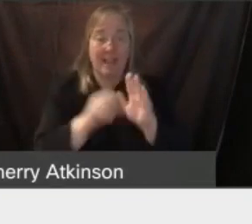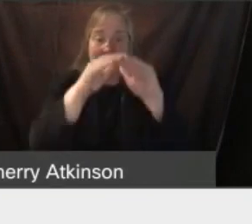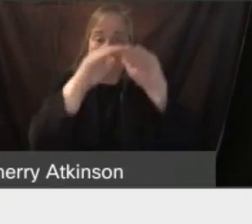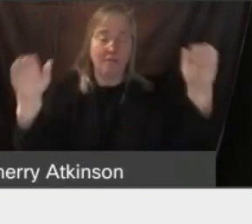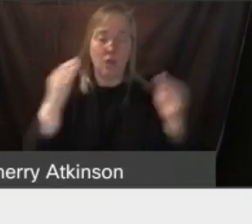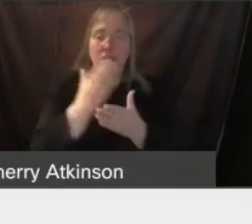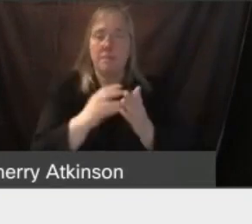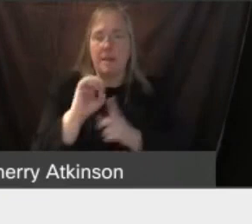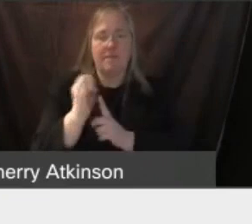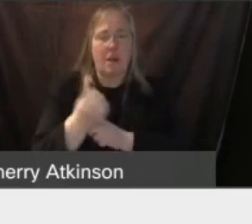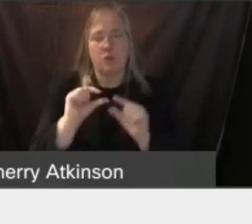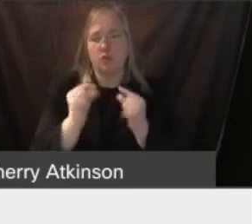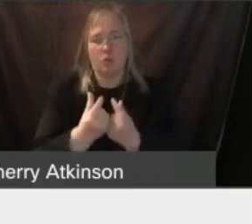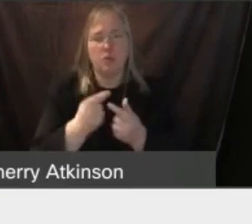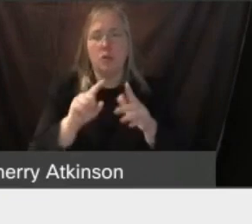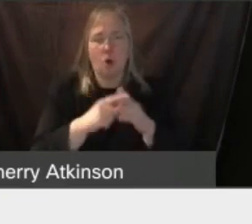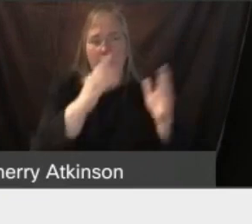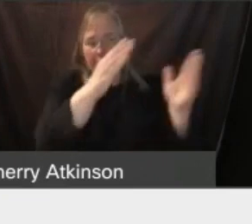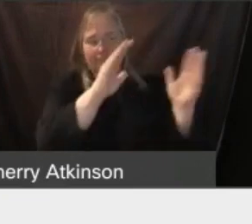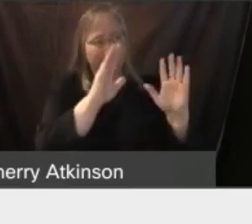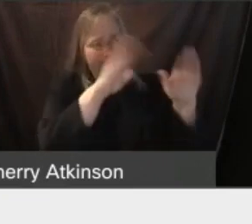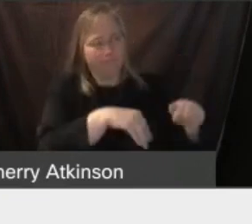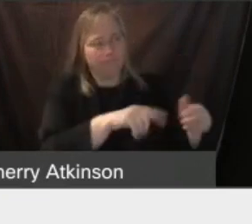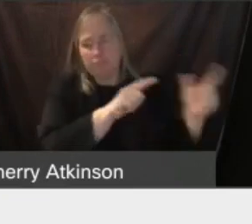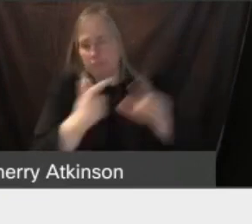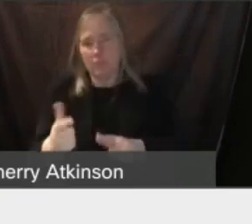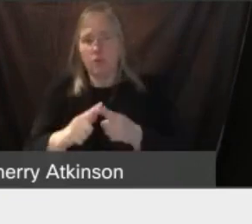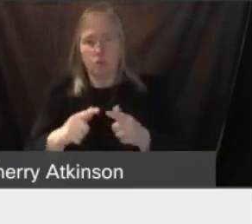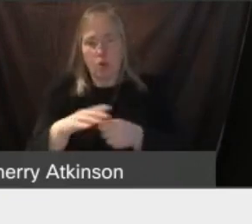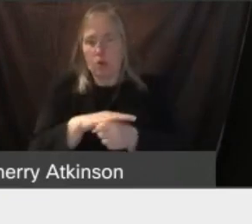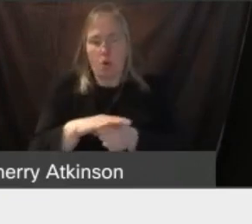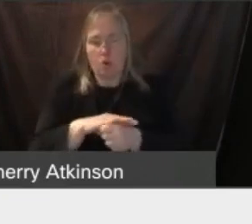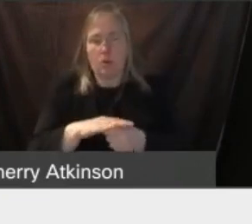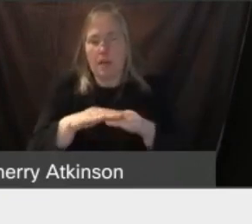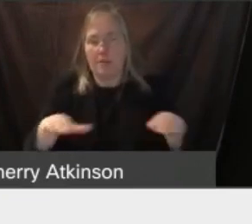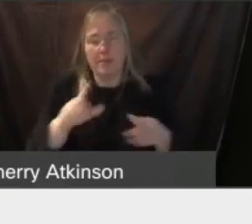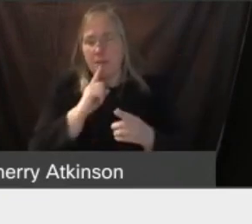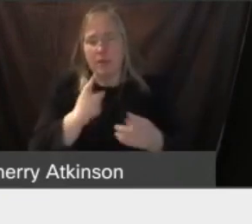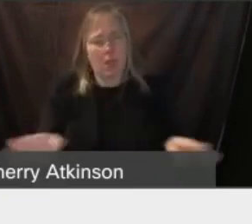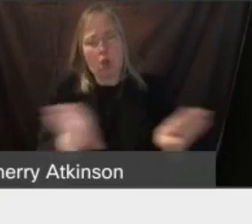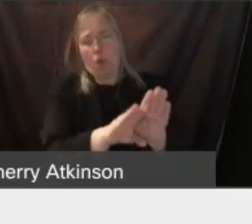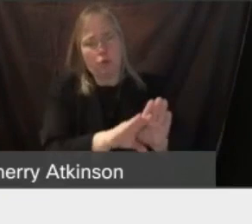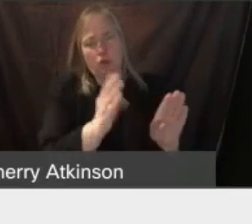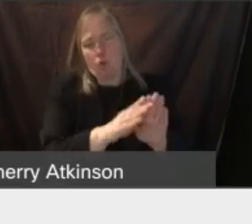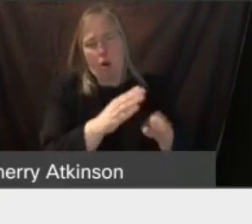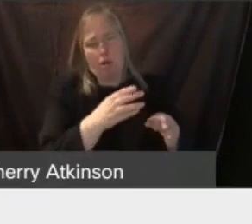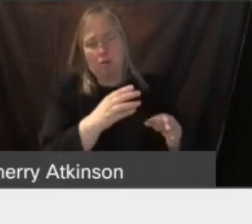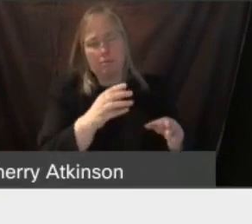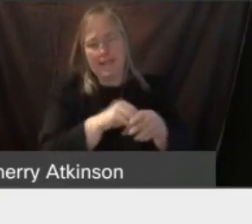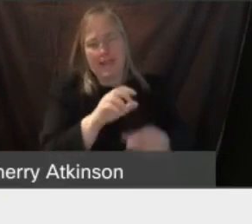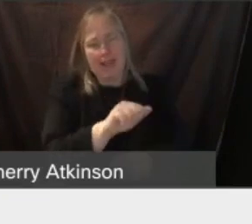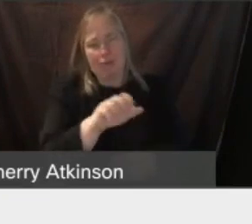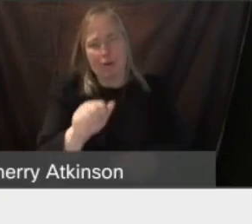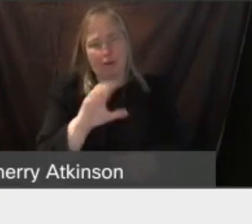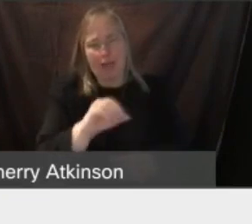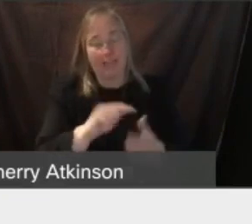environmental groups started working at the local level. They really closed the door in Anne Arundel County in a really significant